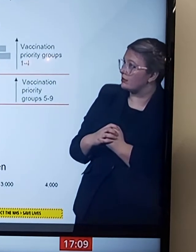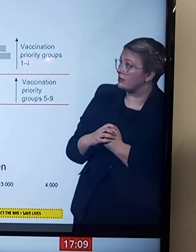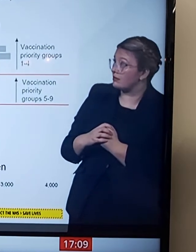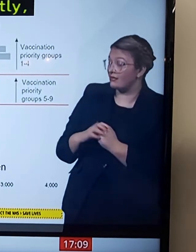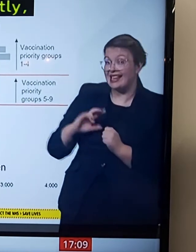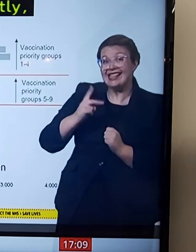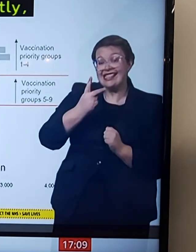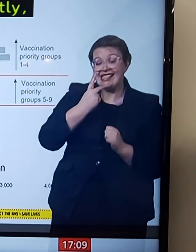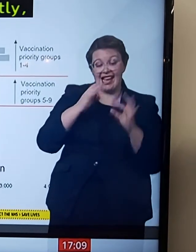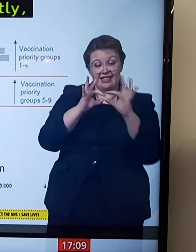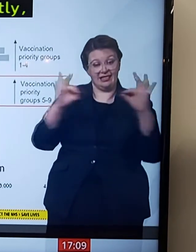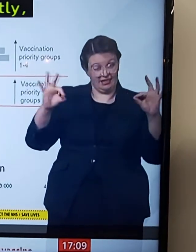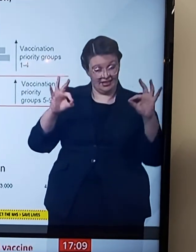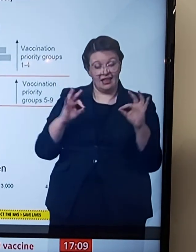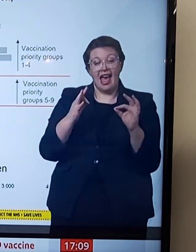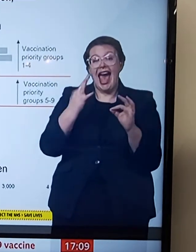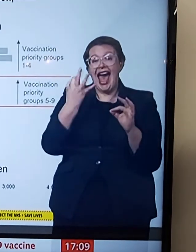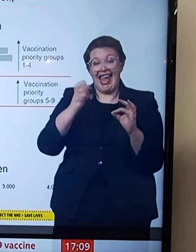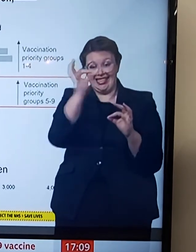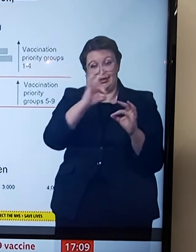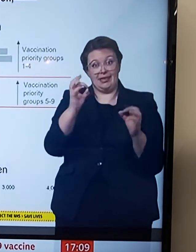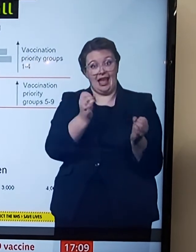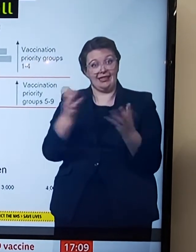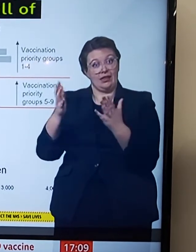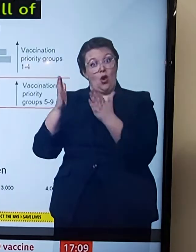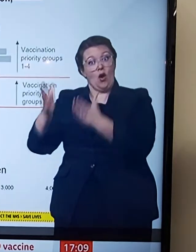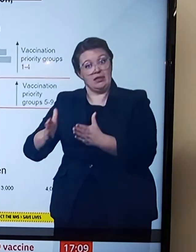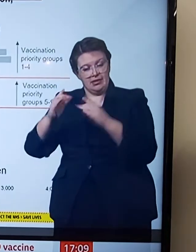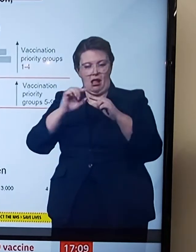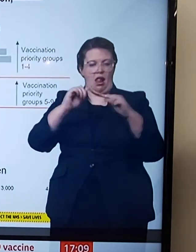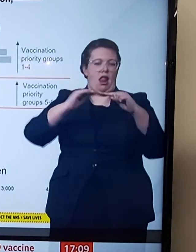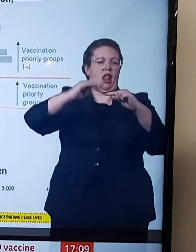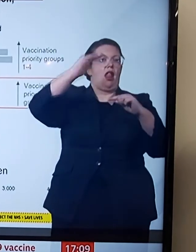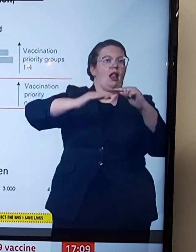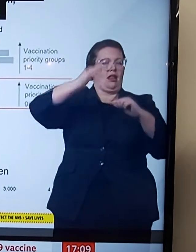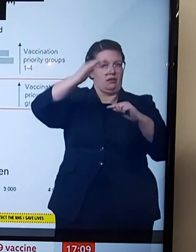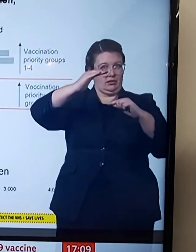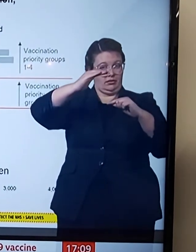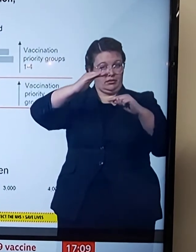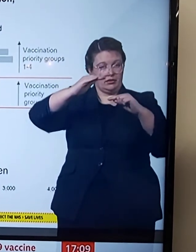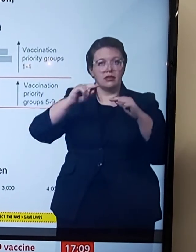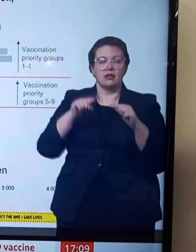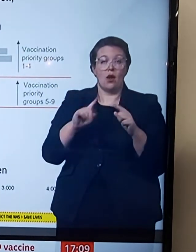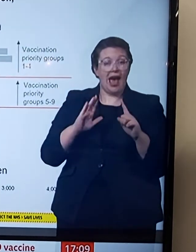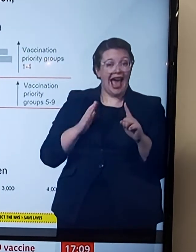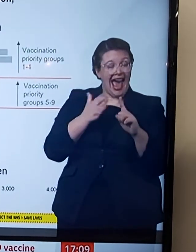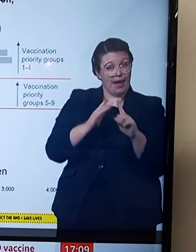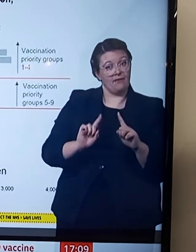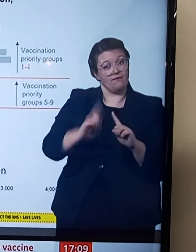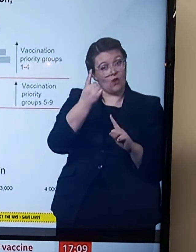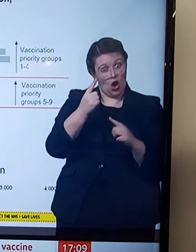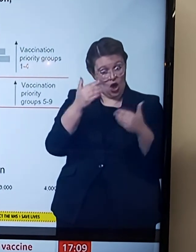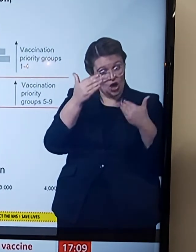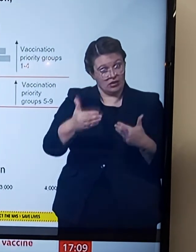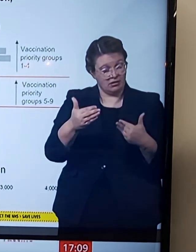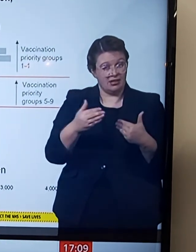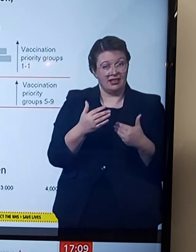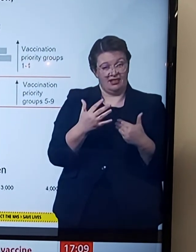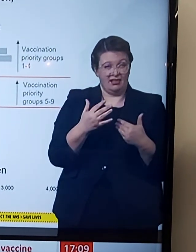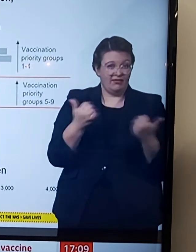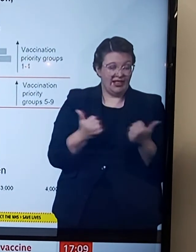So the first wave, which is the 18th on the 15th of February, we would